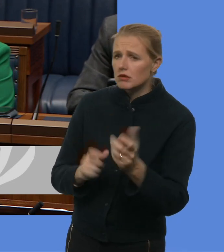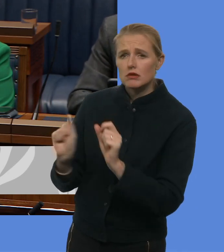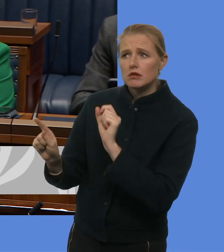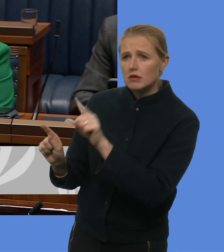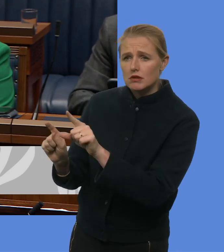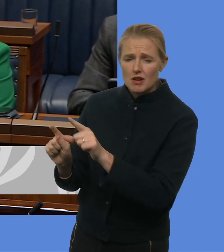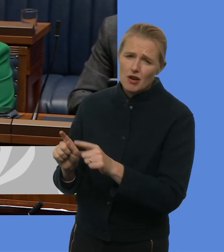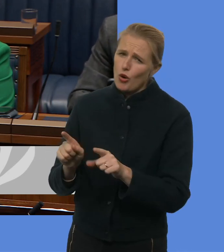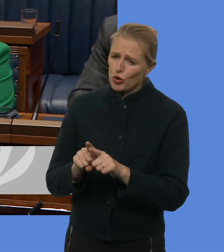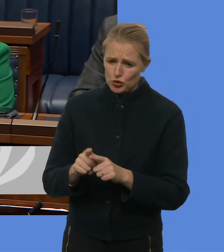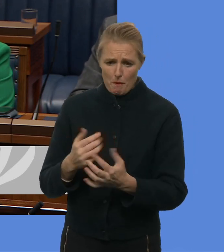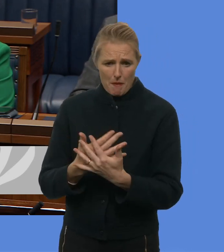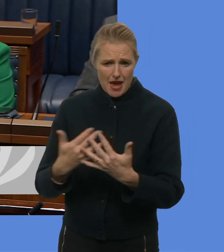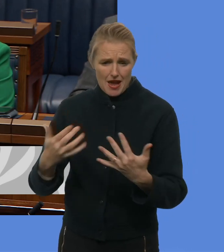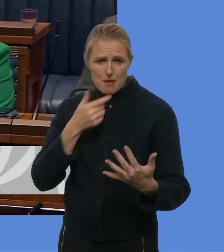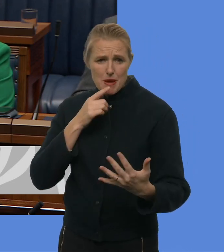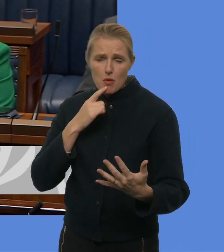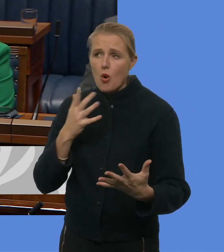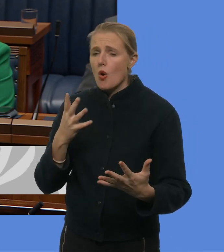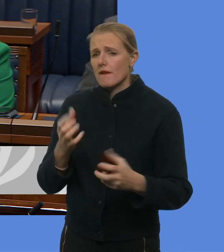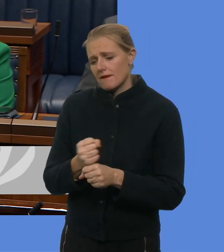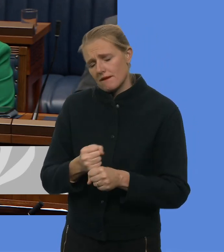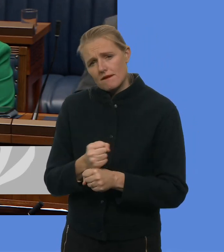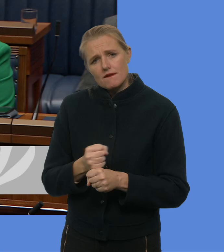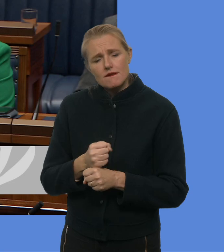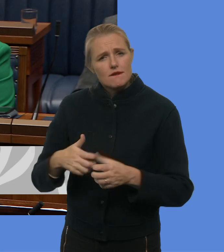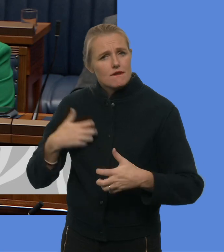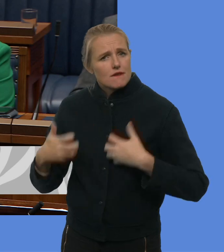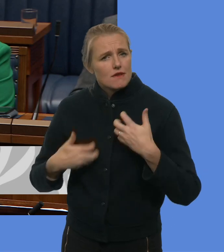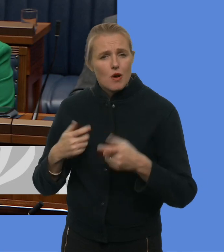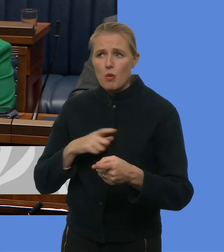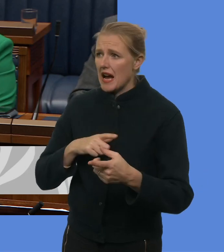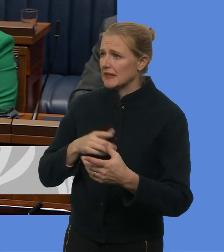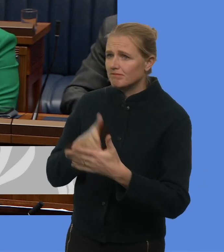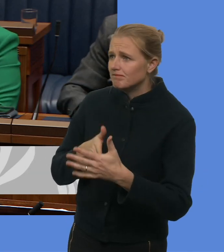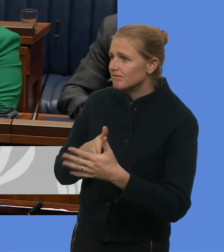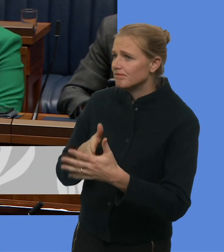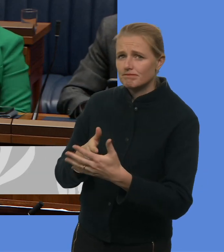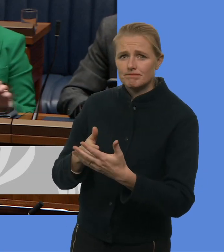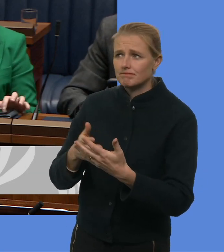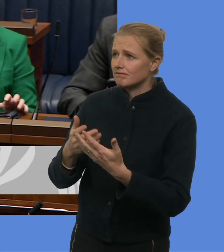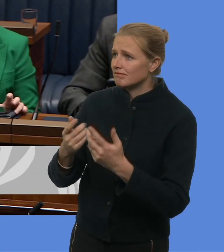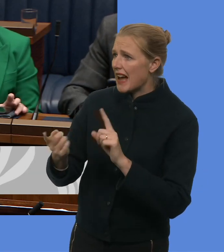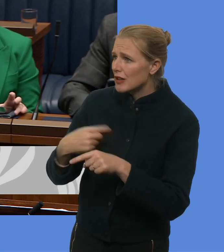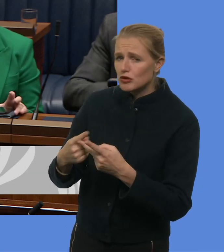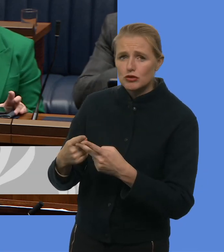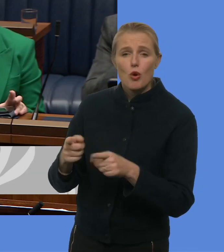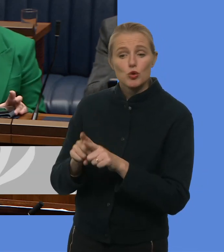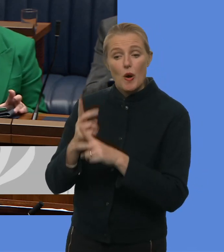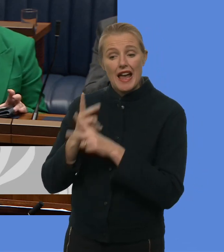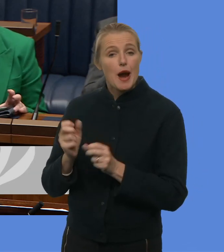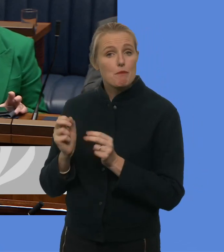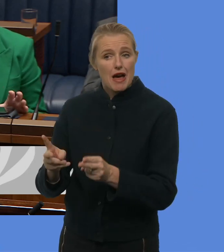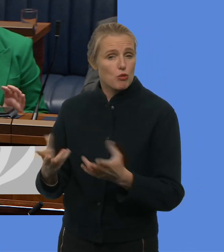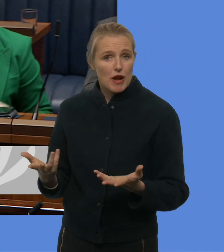the frustrations of many around that table in terms of not getting those answers. I think the lack of a care pathway, many of these issues are